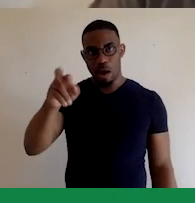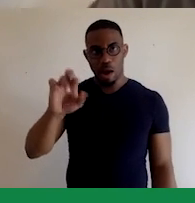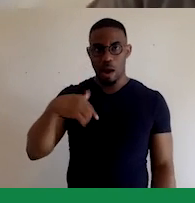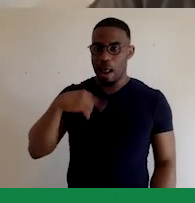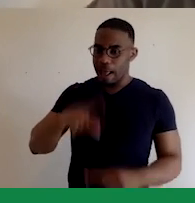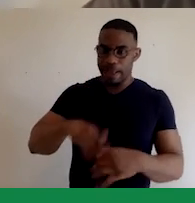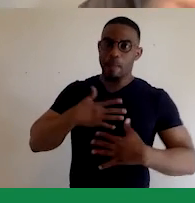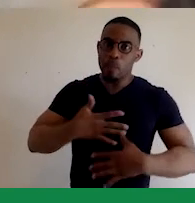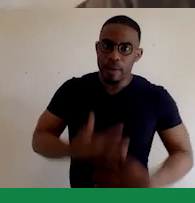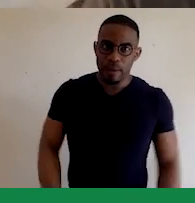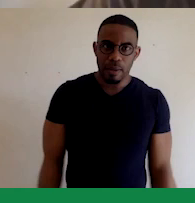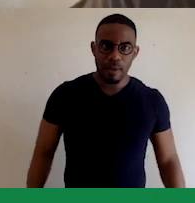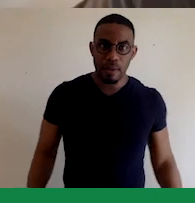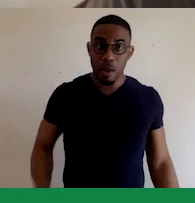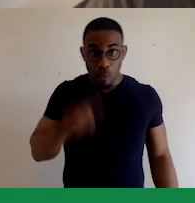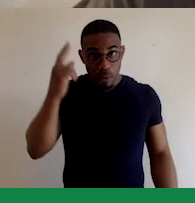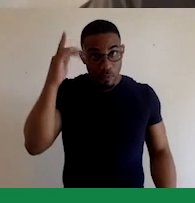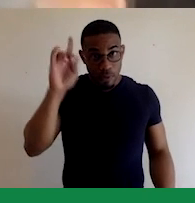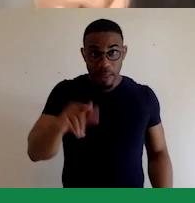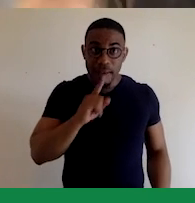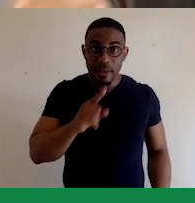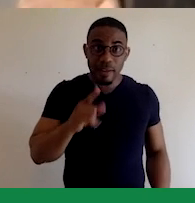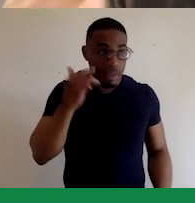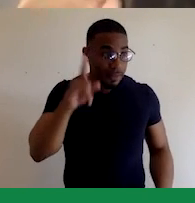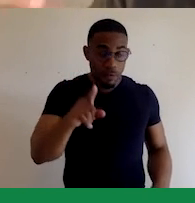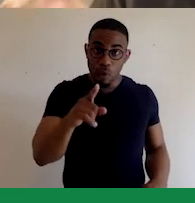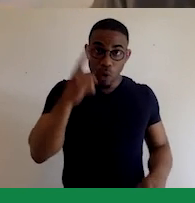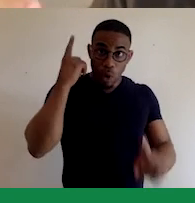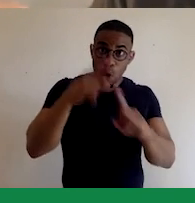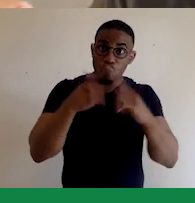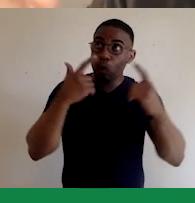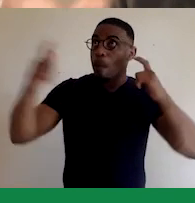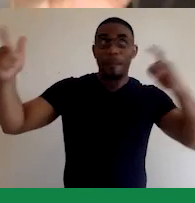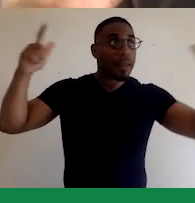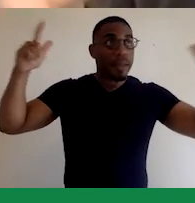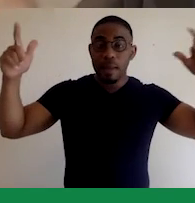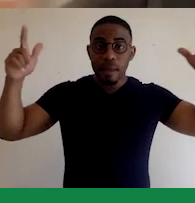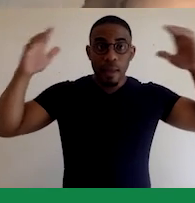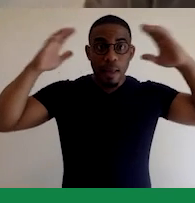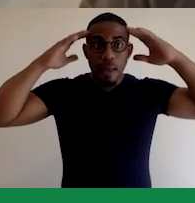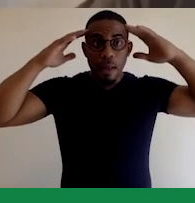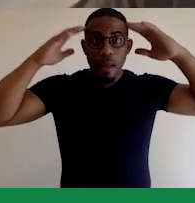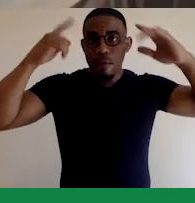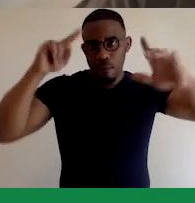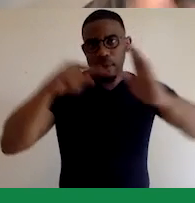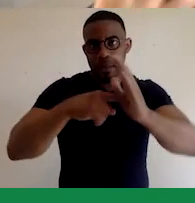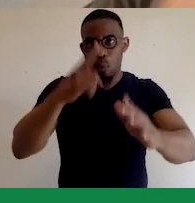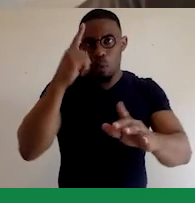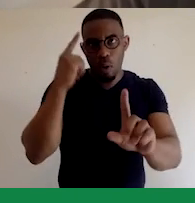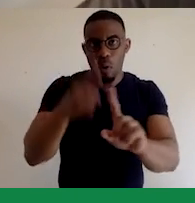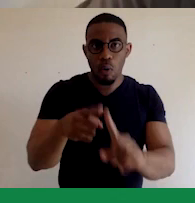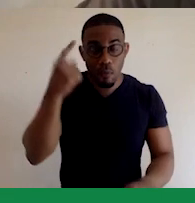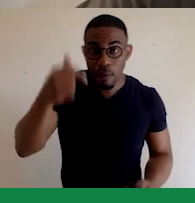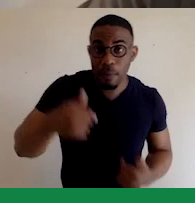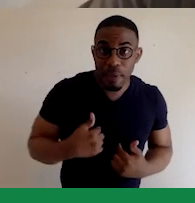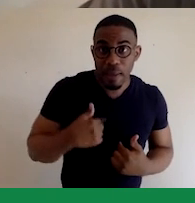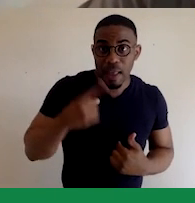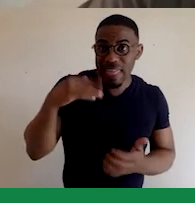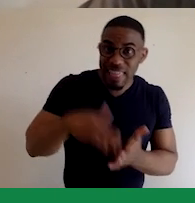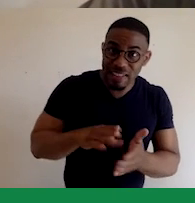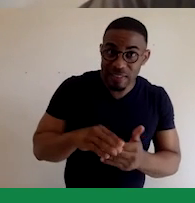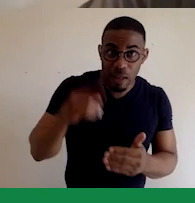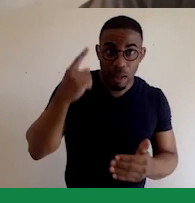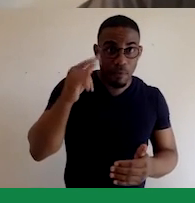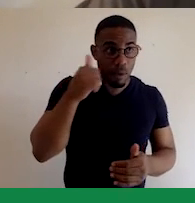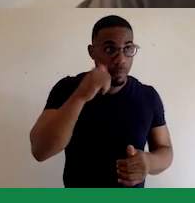can't breathe. And the reason for that is if your goals are so big, like for example, one goal was for me $1,000